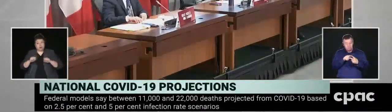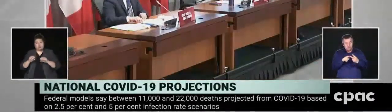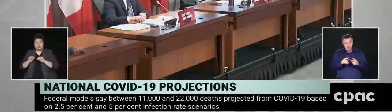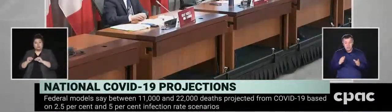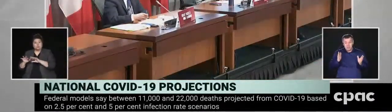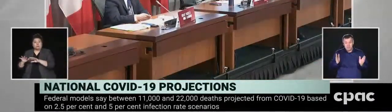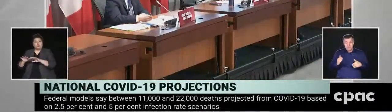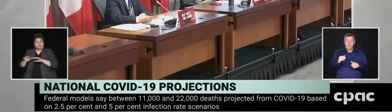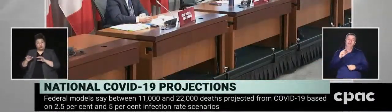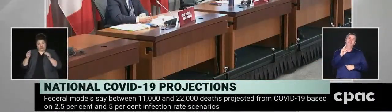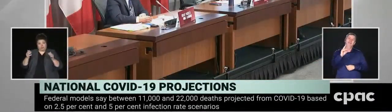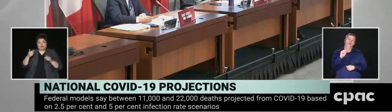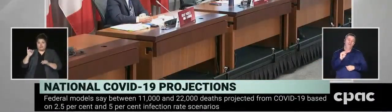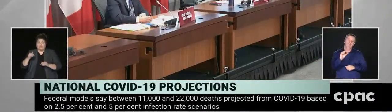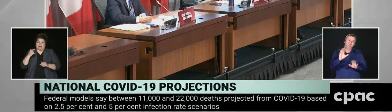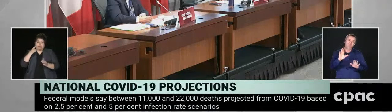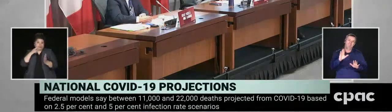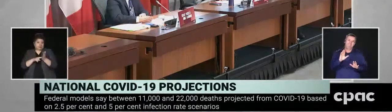So on slide 11.